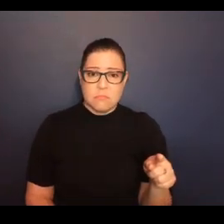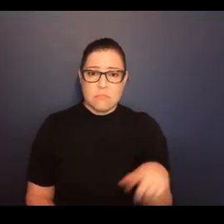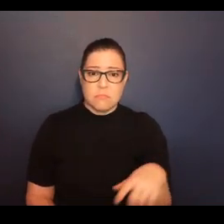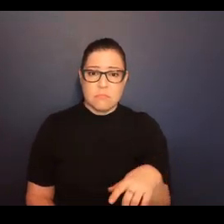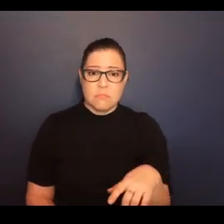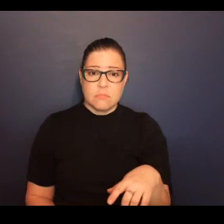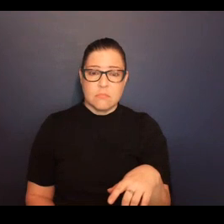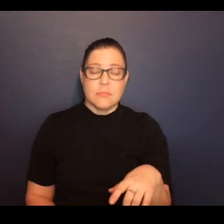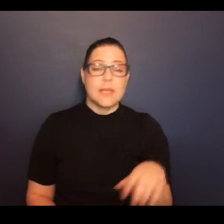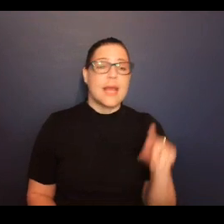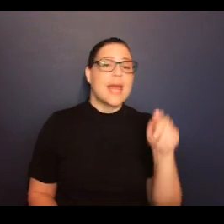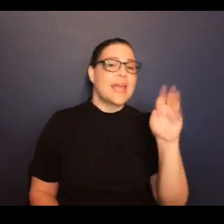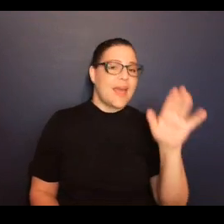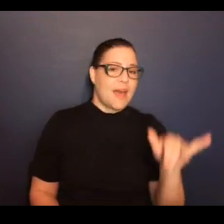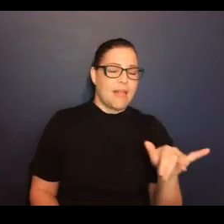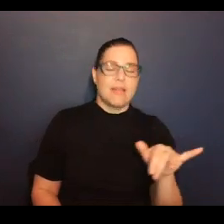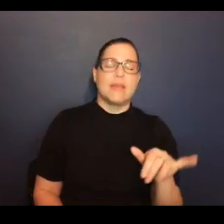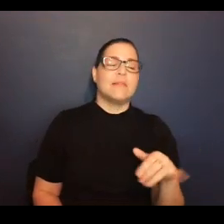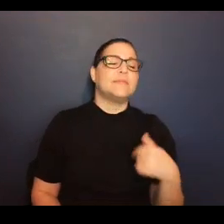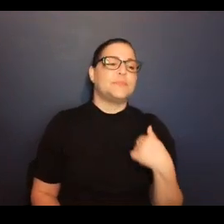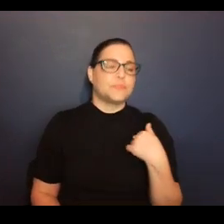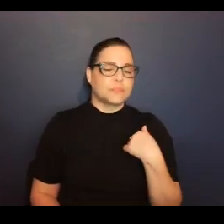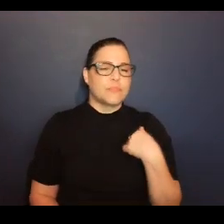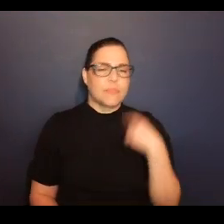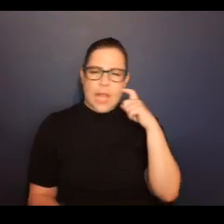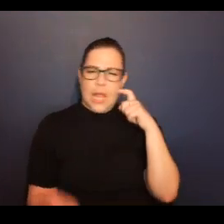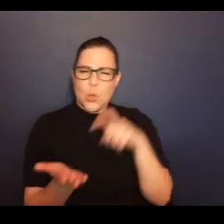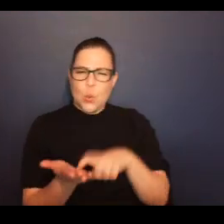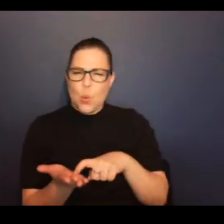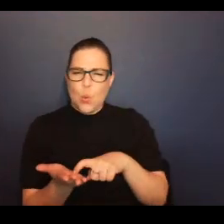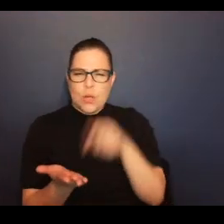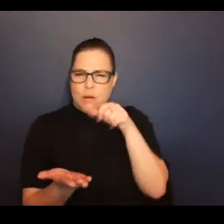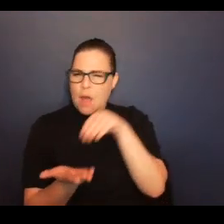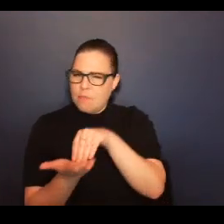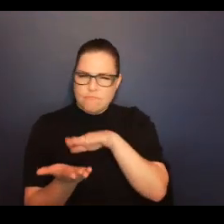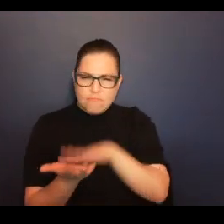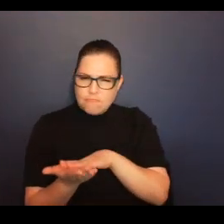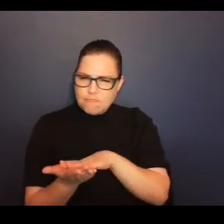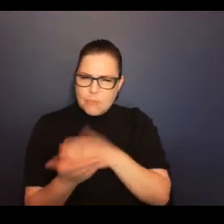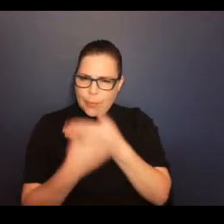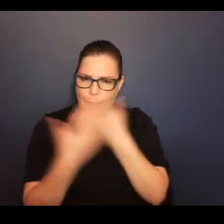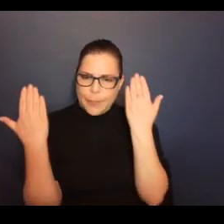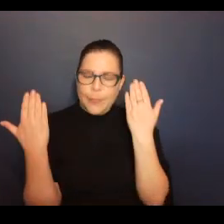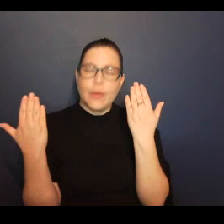Board Member Kelly. The only thing that I noticed wasn't on here was